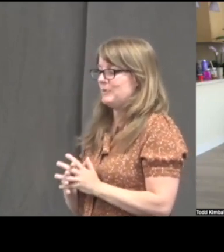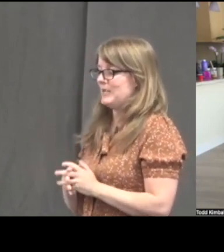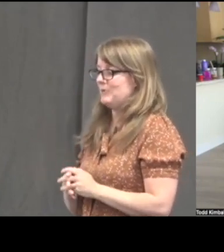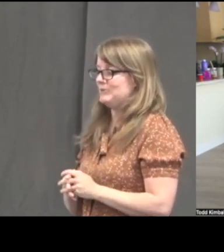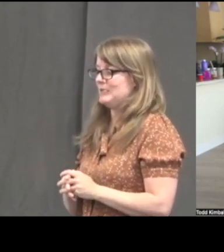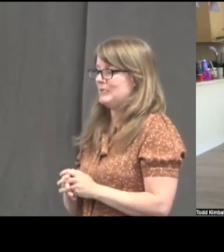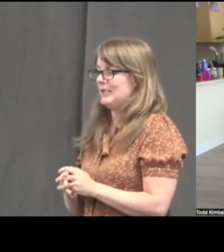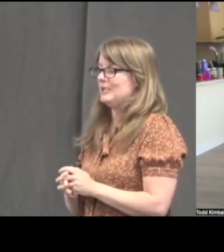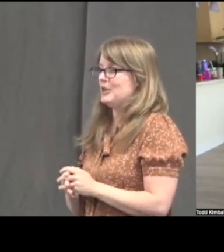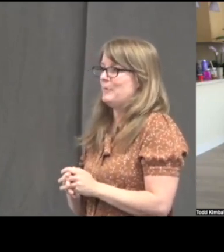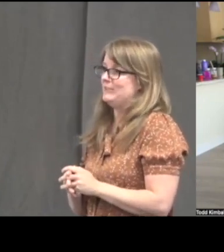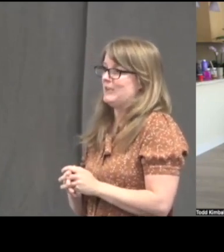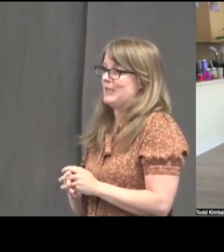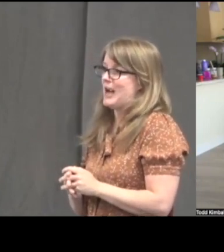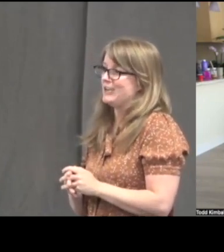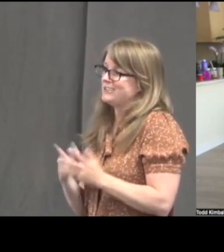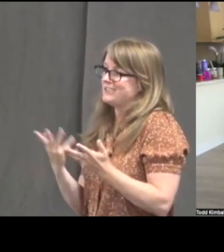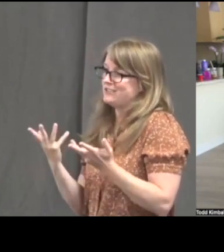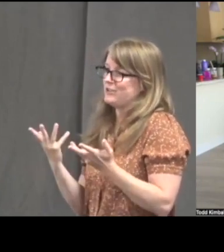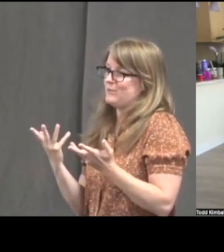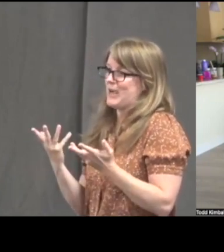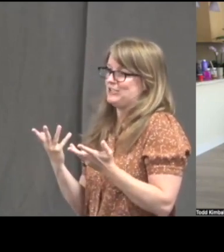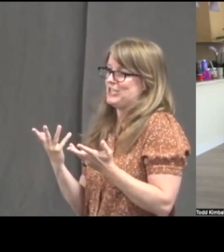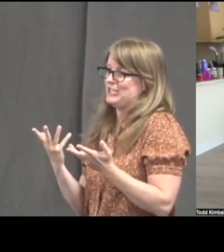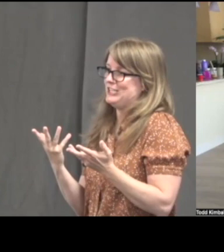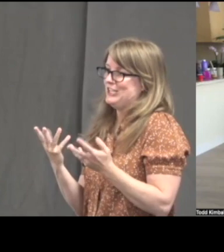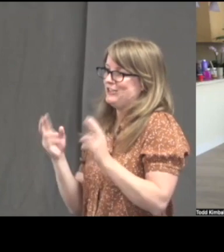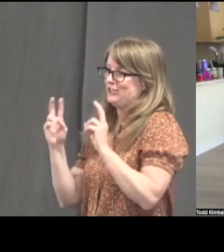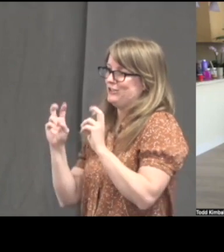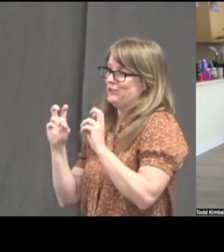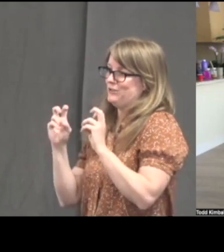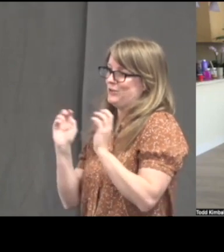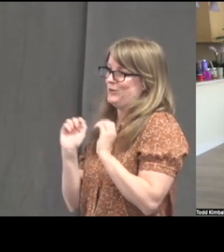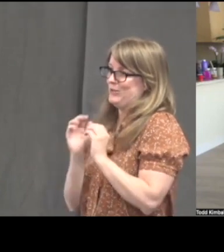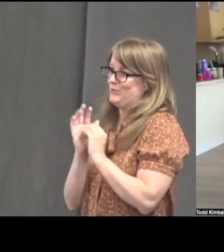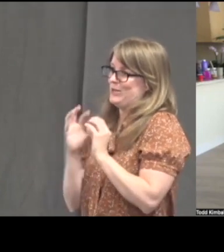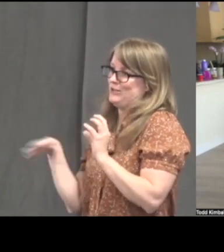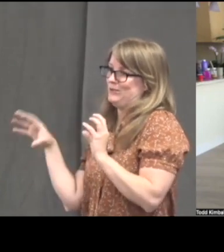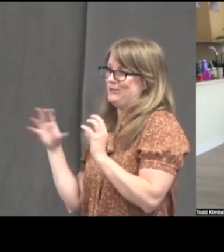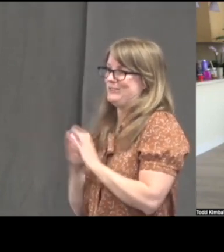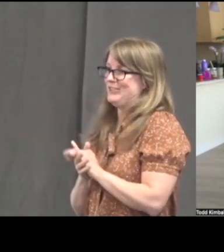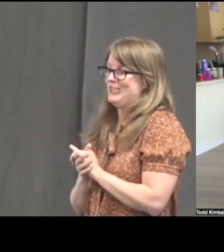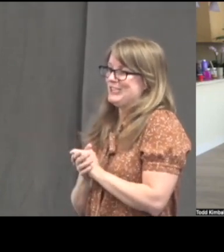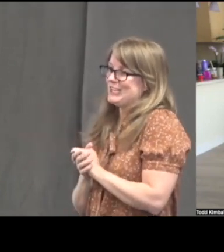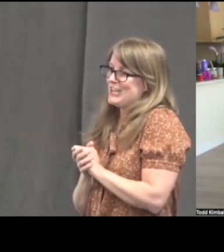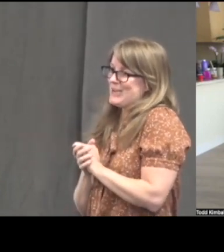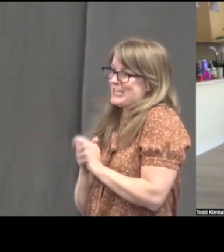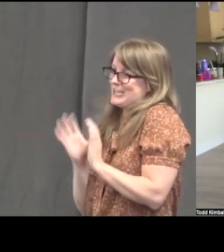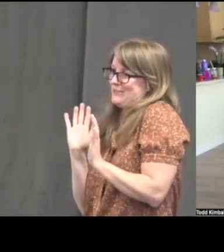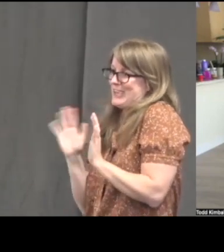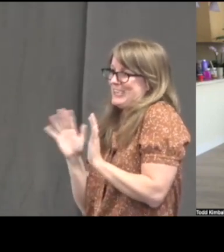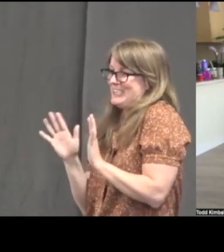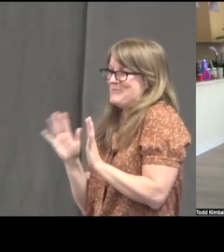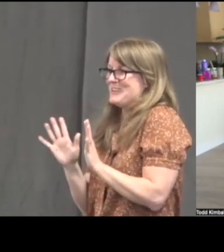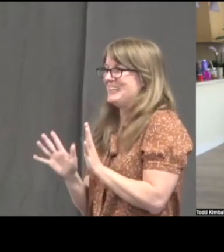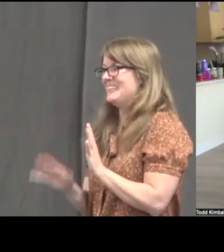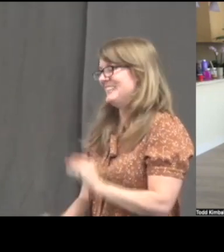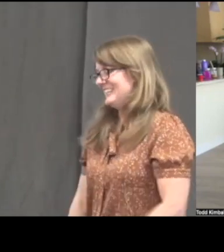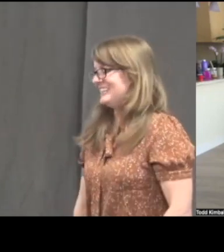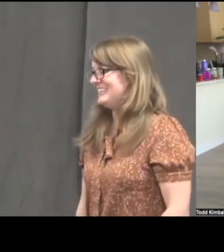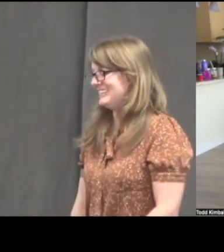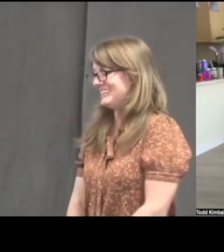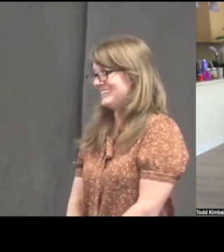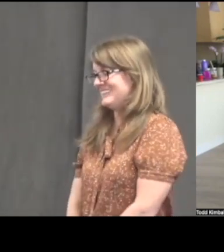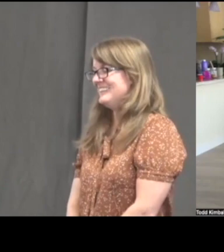have been able to know based on that. Because as you can imagine, the loser would be the one who's like, I'm not